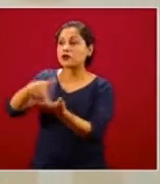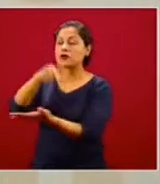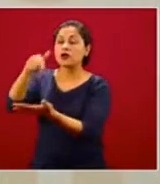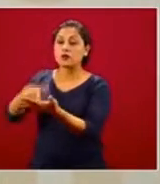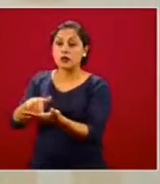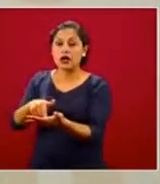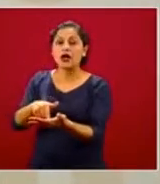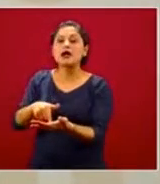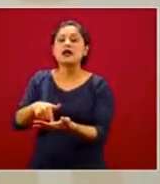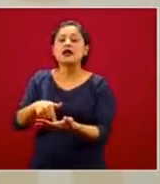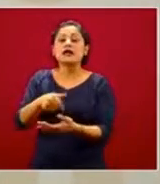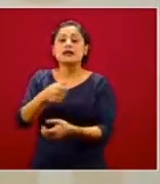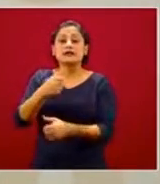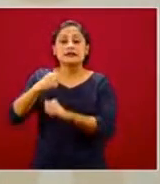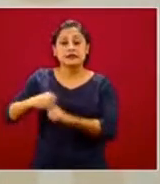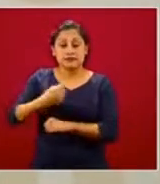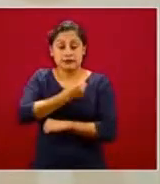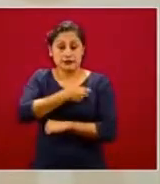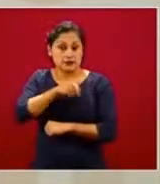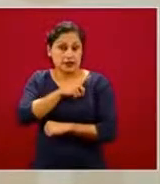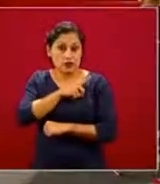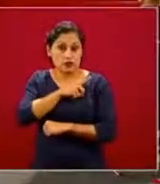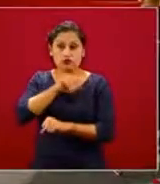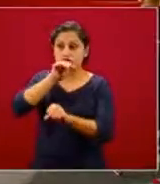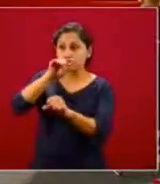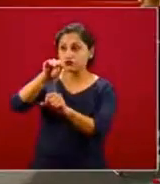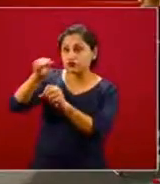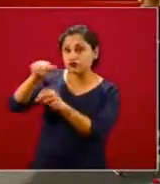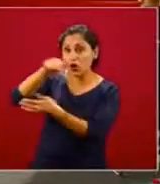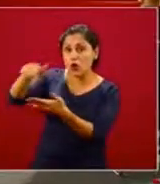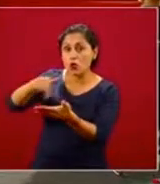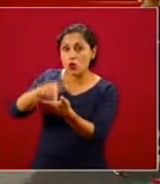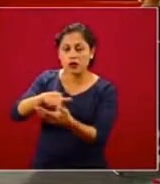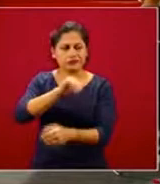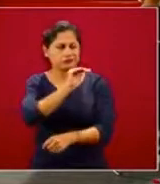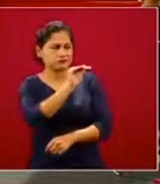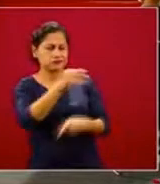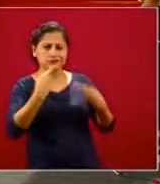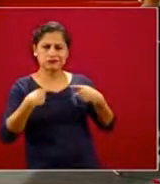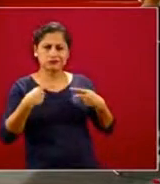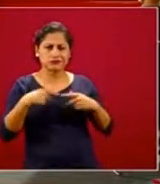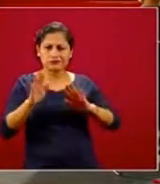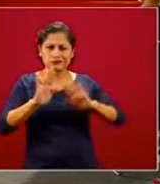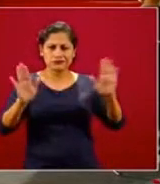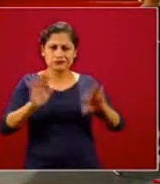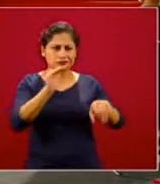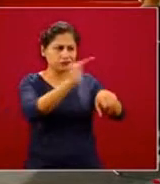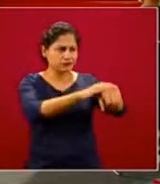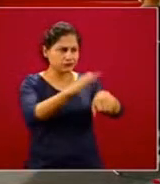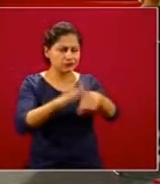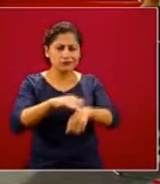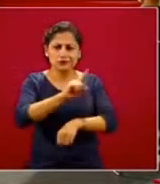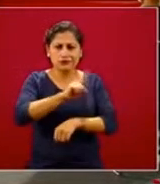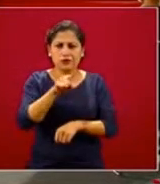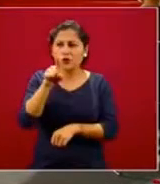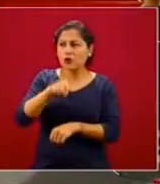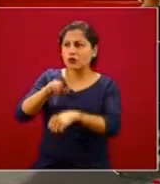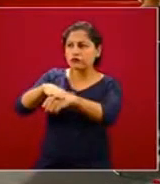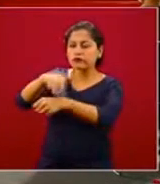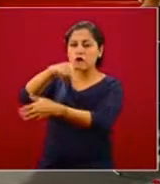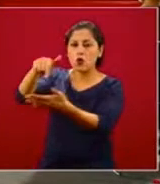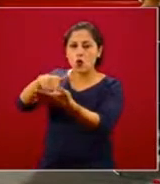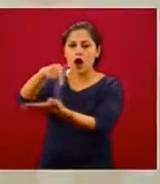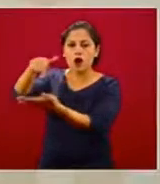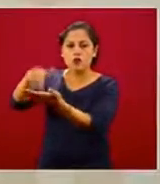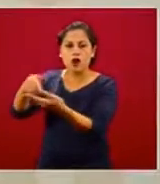measures that have México been van dirigidas a implemented by estos the government of elementos, Mexico no a las are personas que utilizan directed at estos those elementos, bases and not precisamente specifically porque at